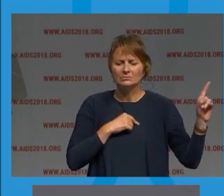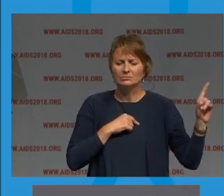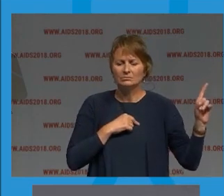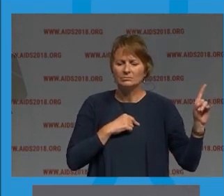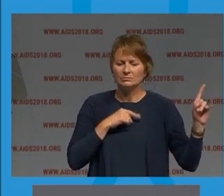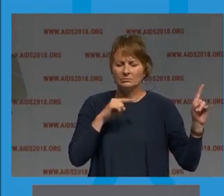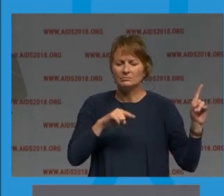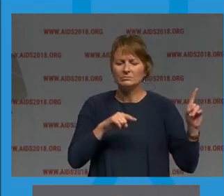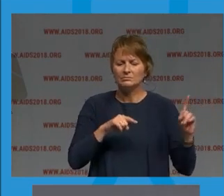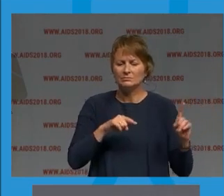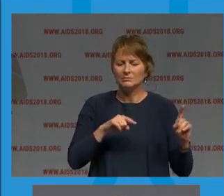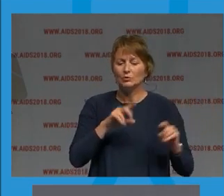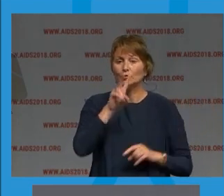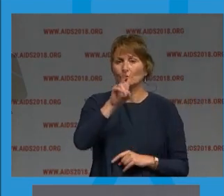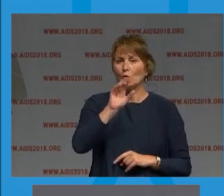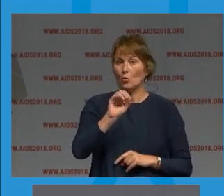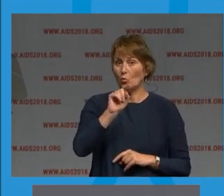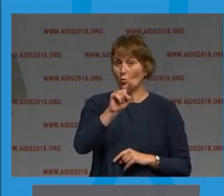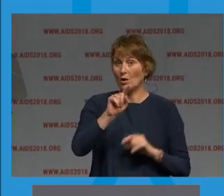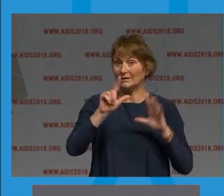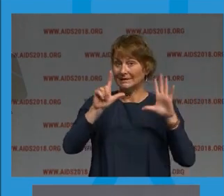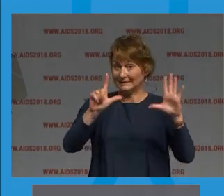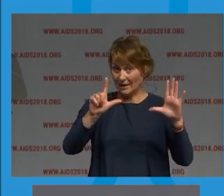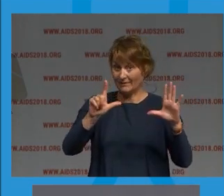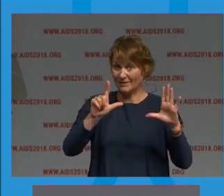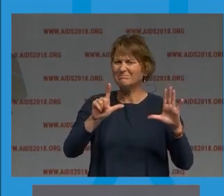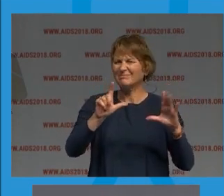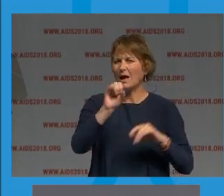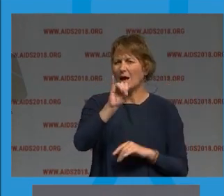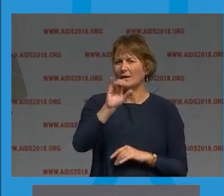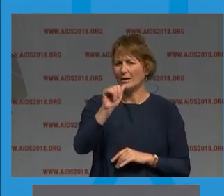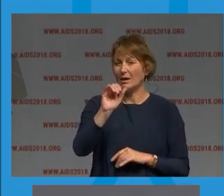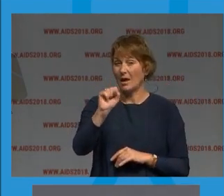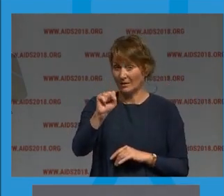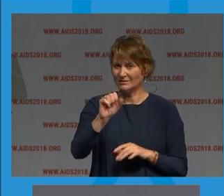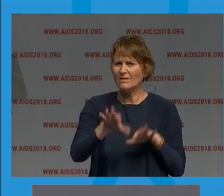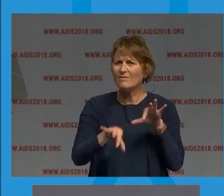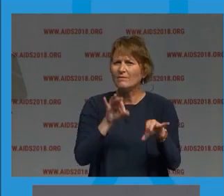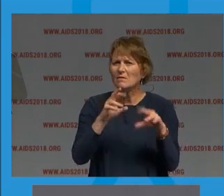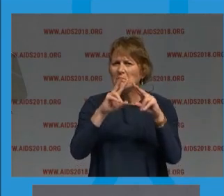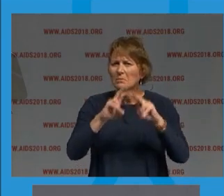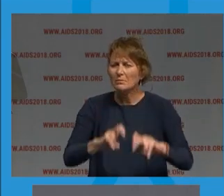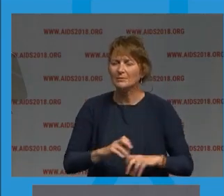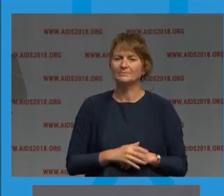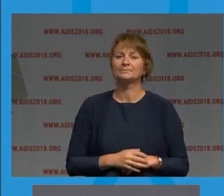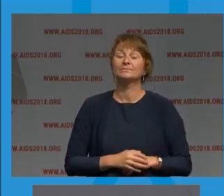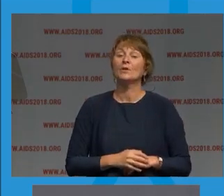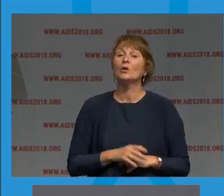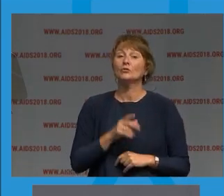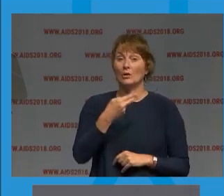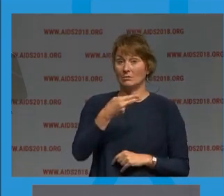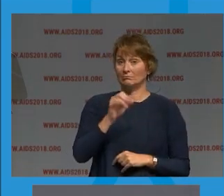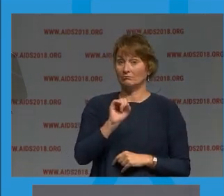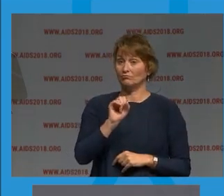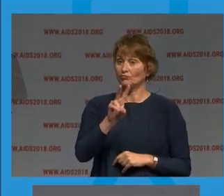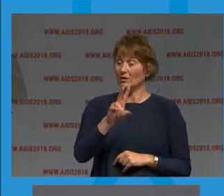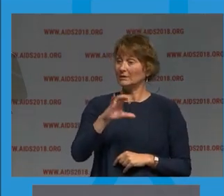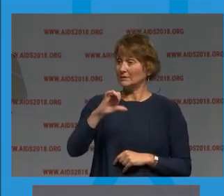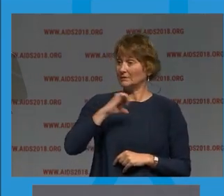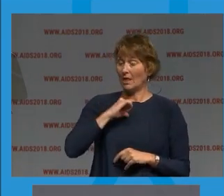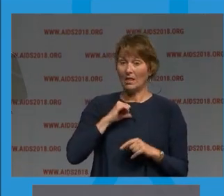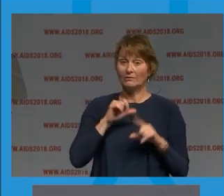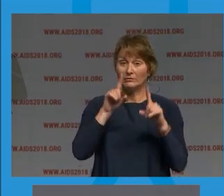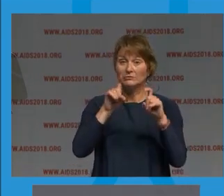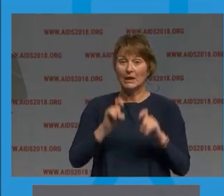IAS 2017, the findings were really encouraging. The results showed that HIV self-testing was acceptable among people